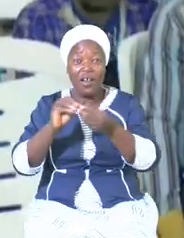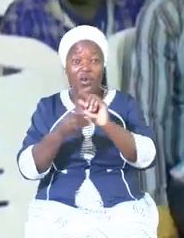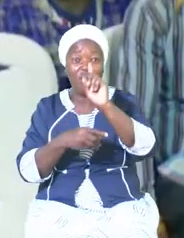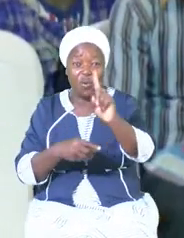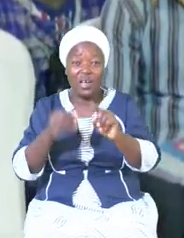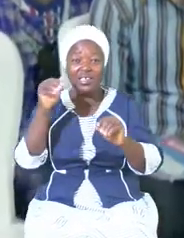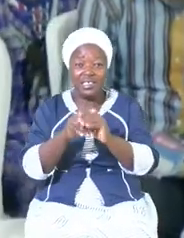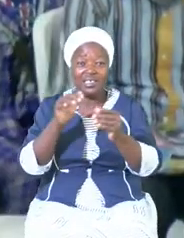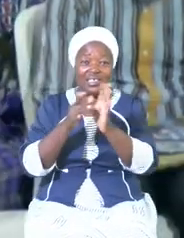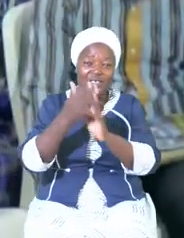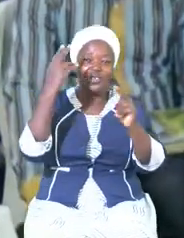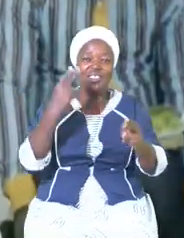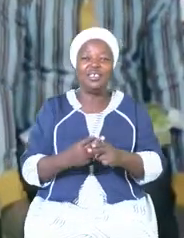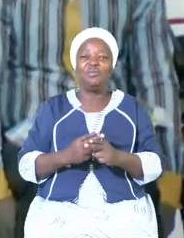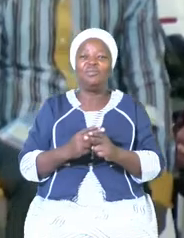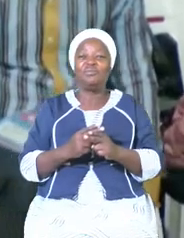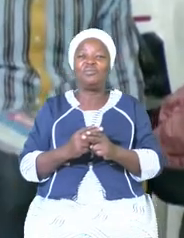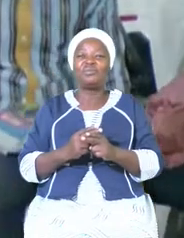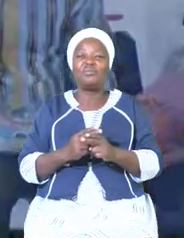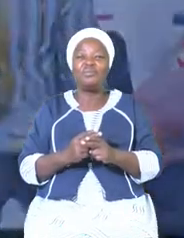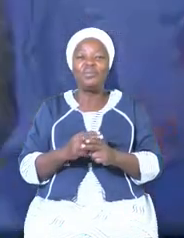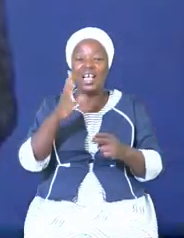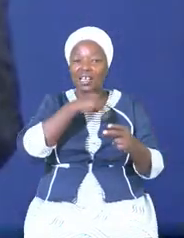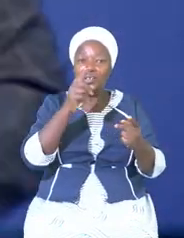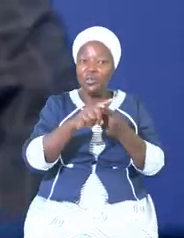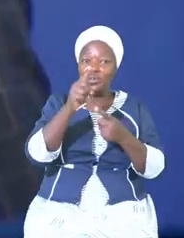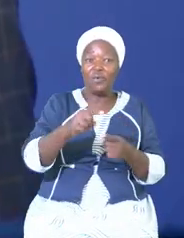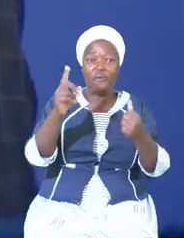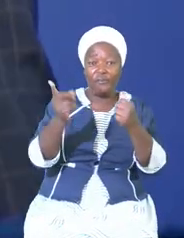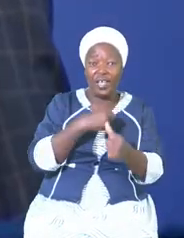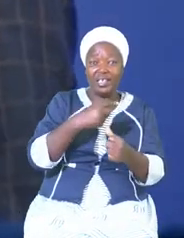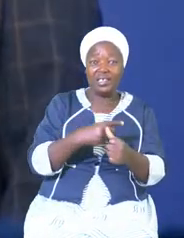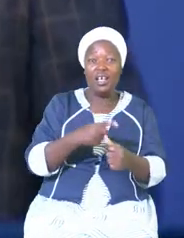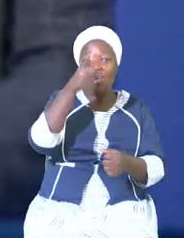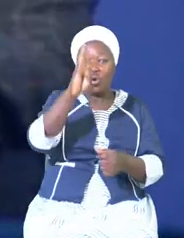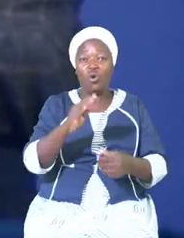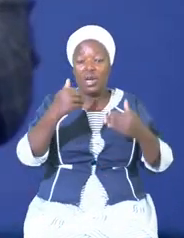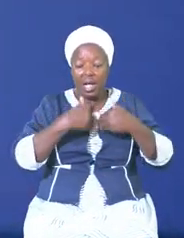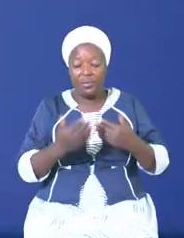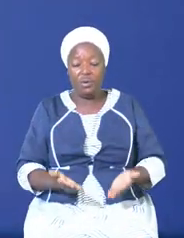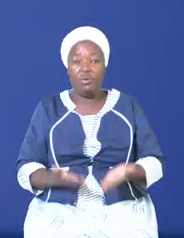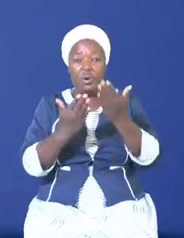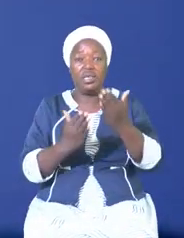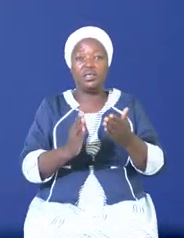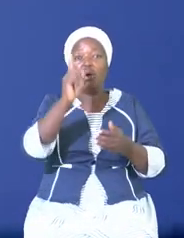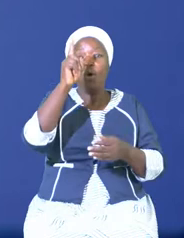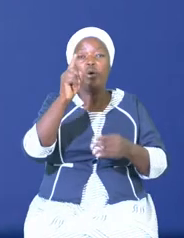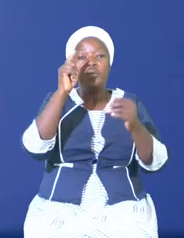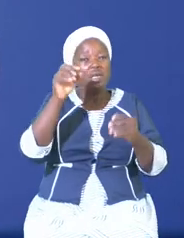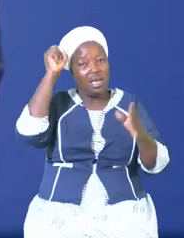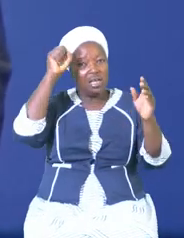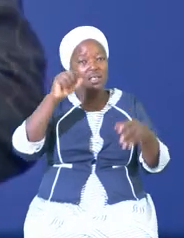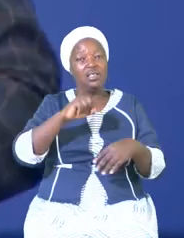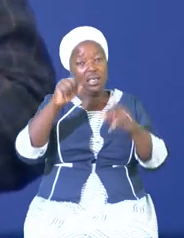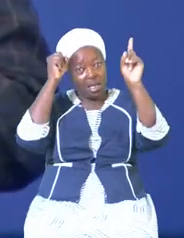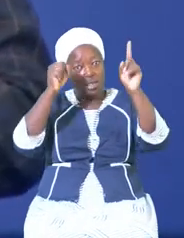Jesus' name. Amen. Unto you first, God, having raised up his son Jesus, sent him to